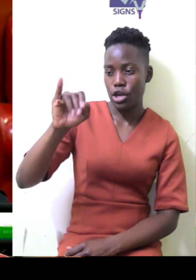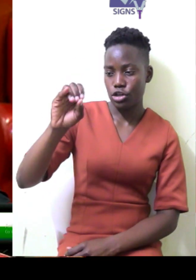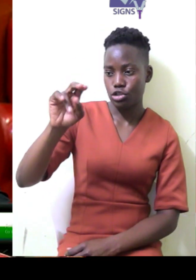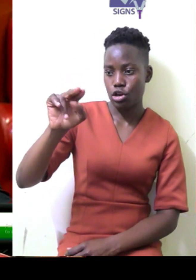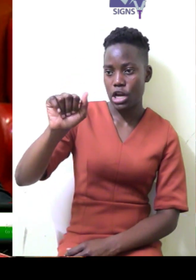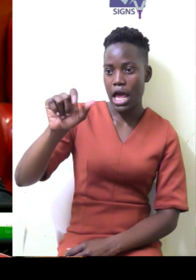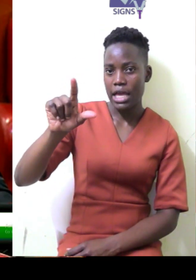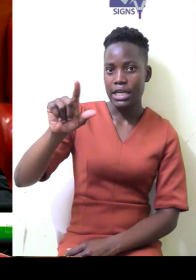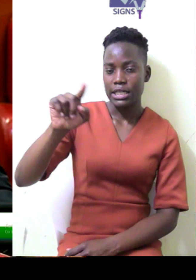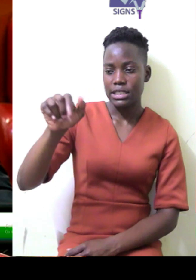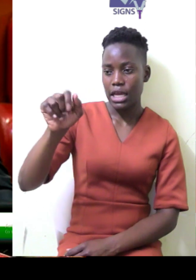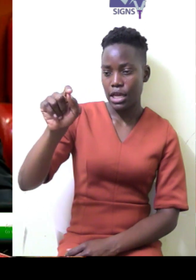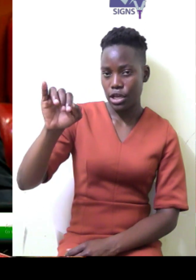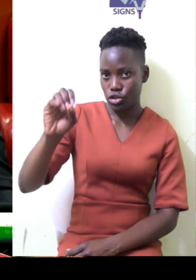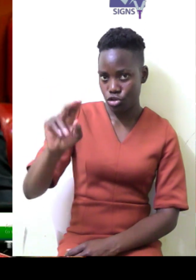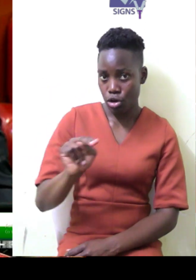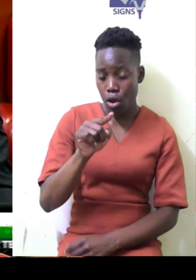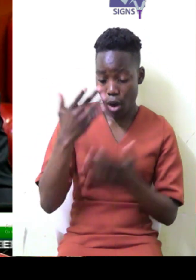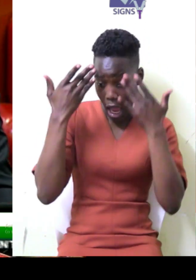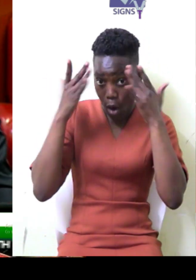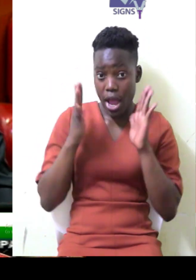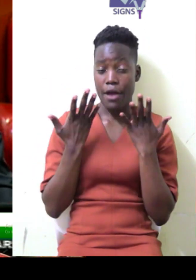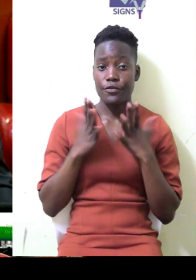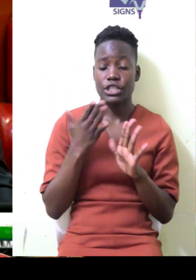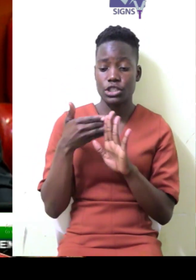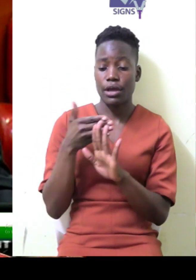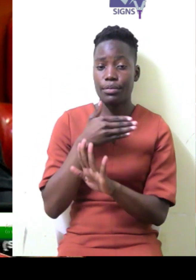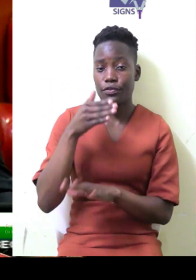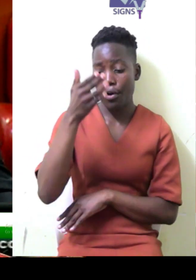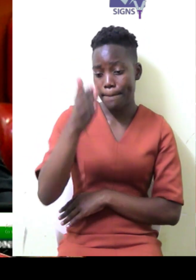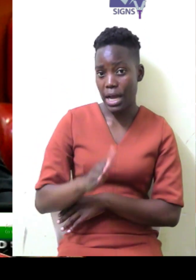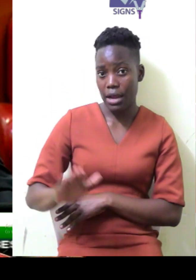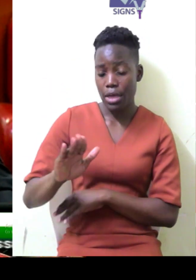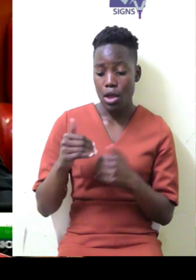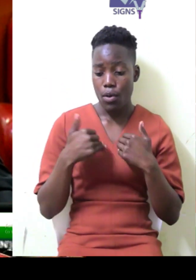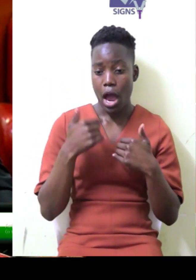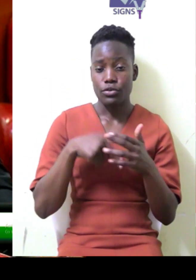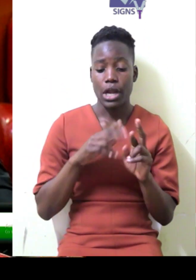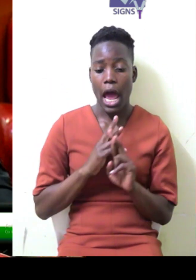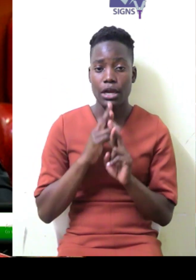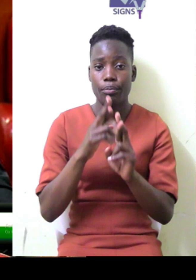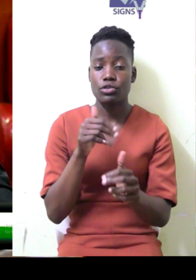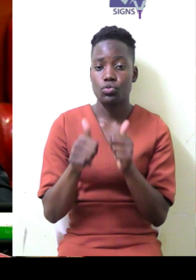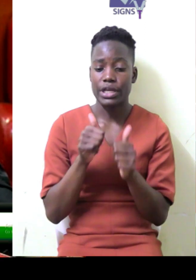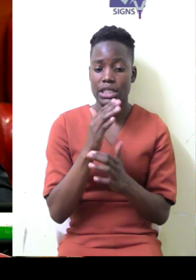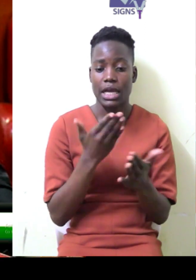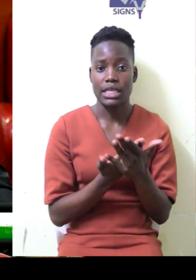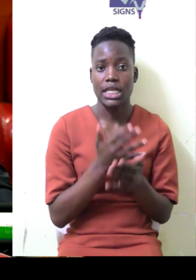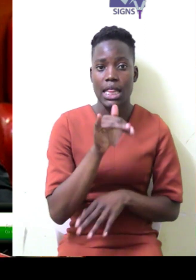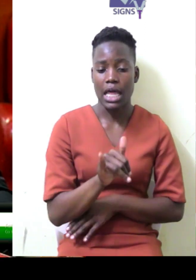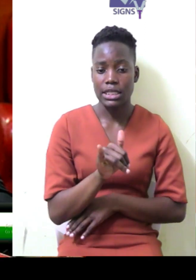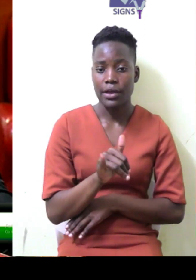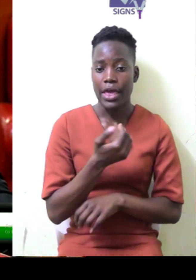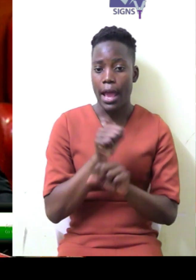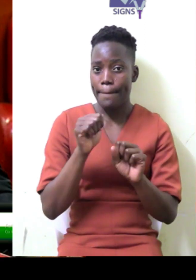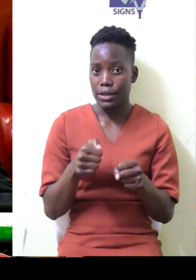are aware, and this House has debated, in the previous Parliament, there was a report that suggested that we do not